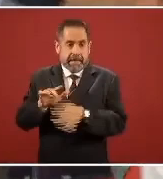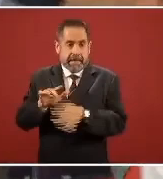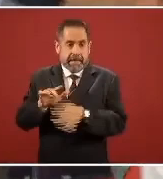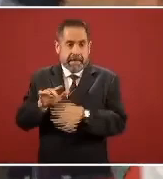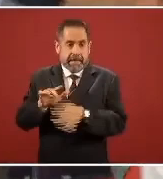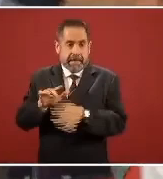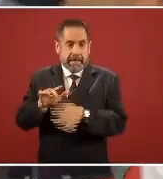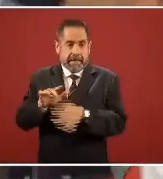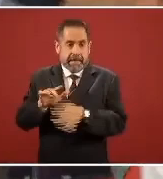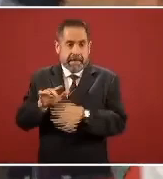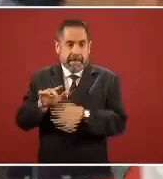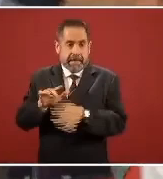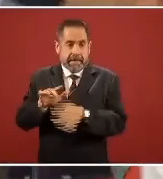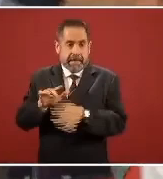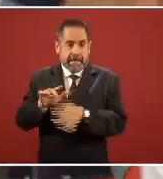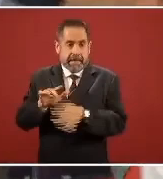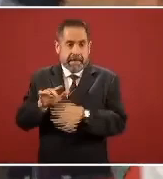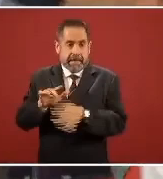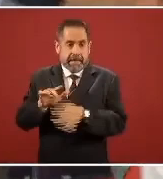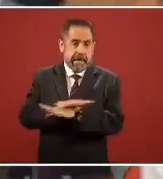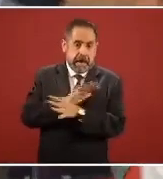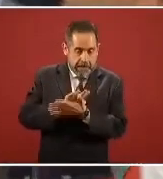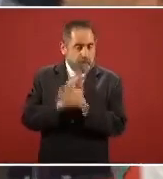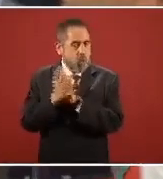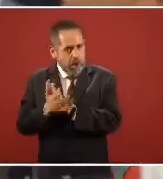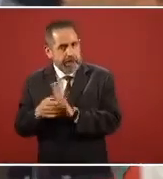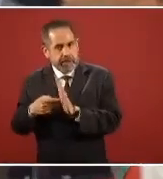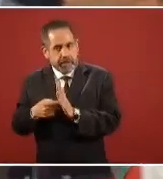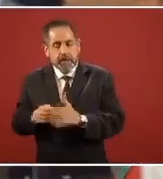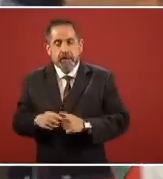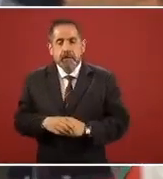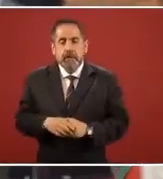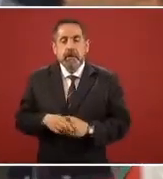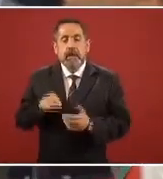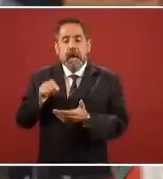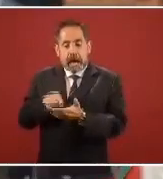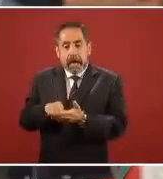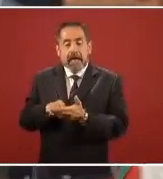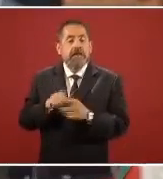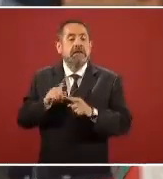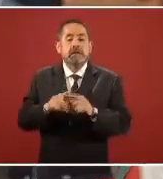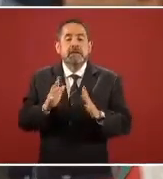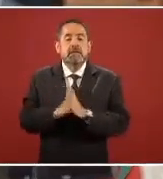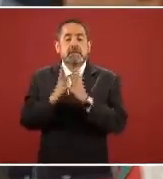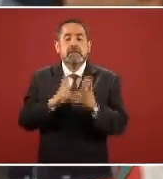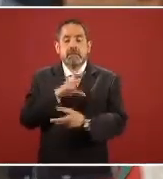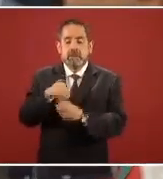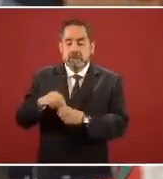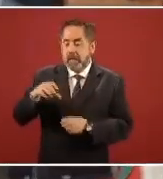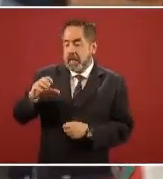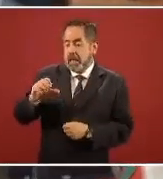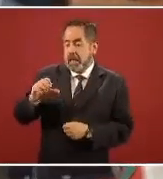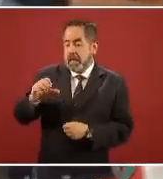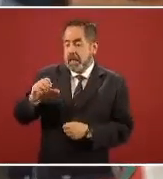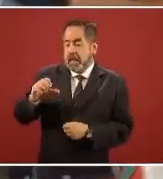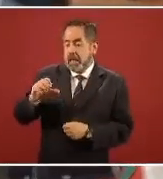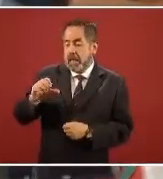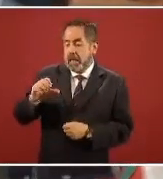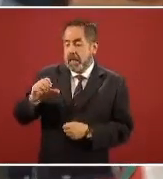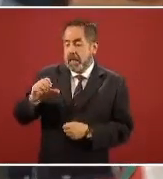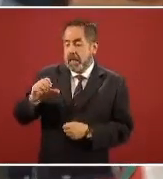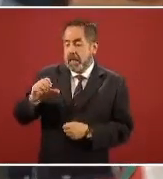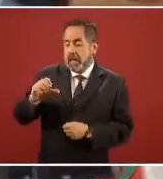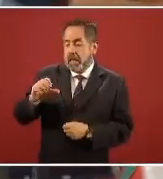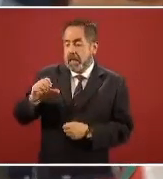reform, a energy reform bill, donde colaboró Carlos Morales Gil, entre otros. Where